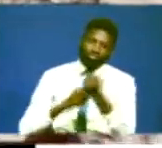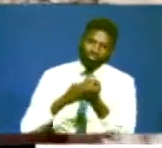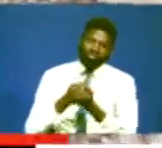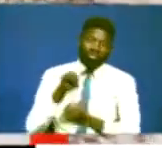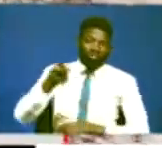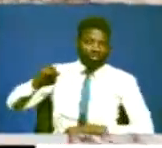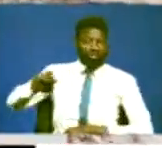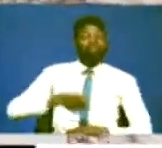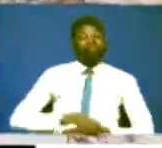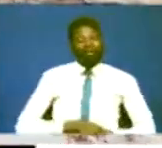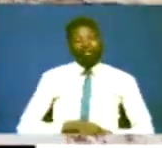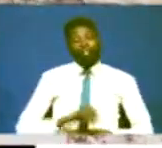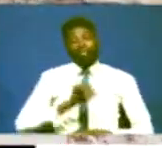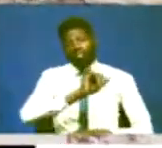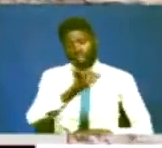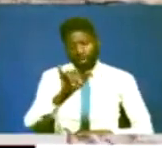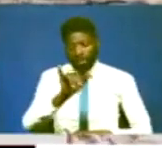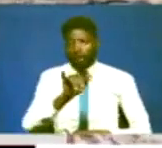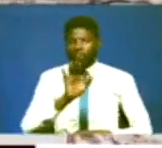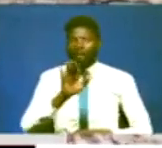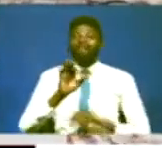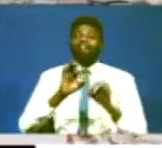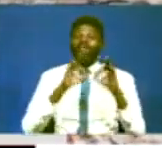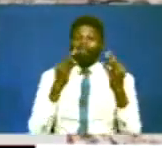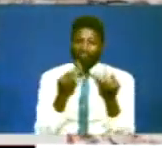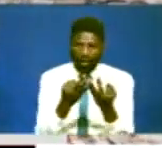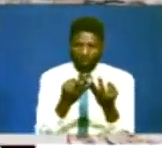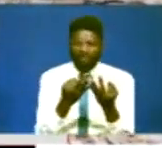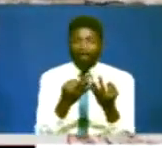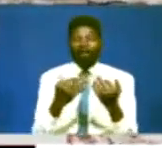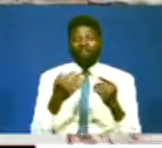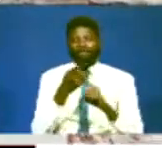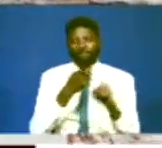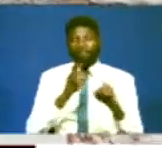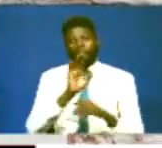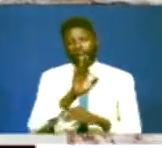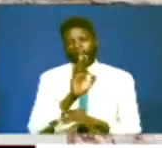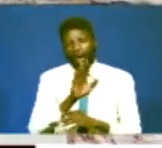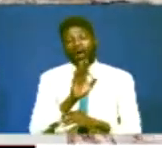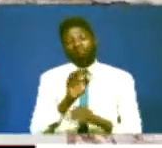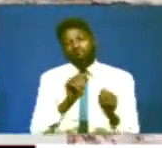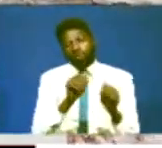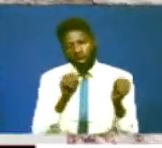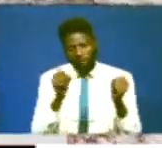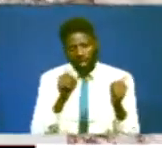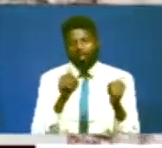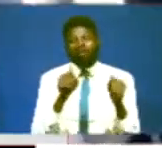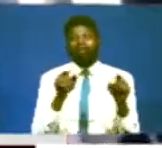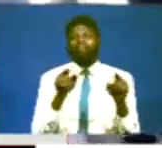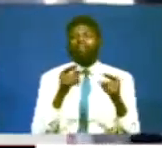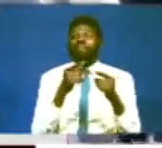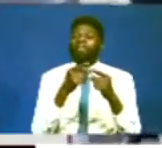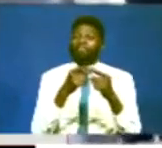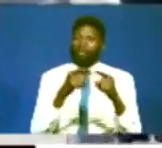will be a bit backed by the MCAs at the grassroots level to make sure that the parents are a bit give a boost.